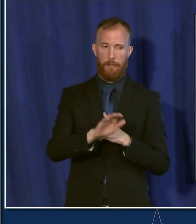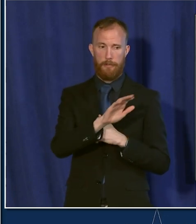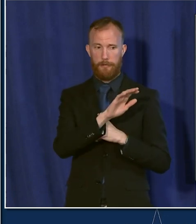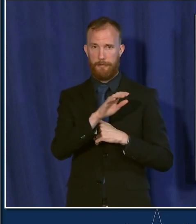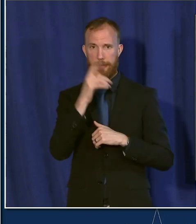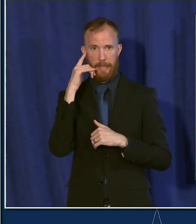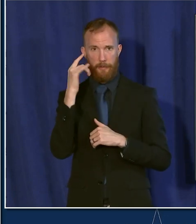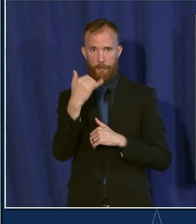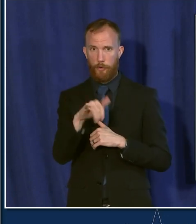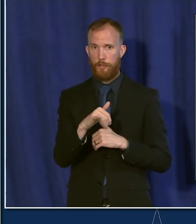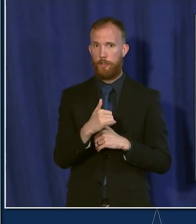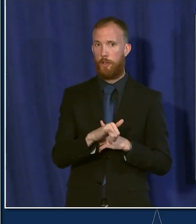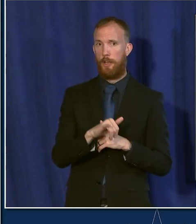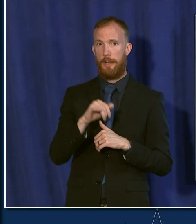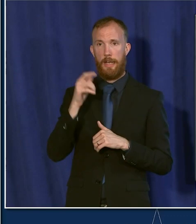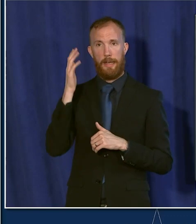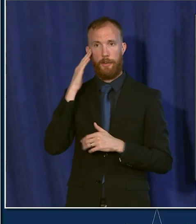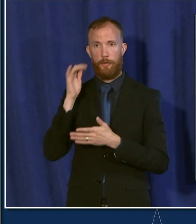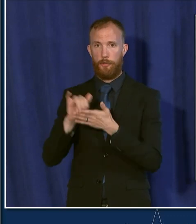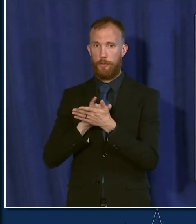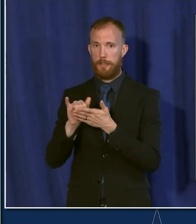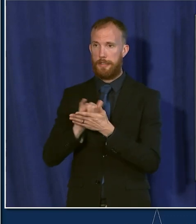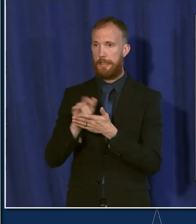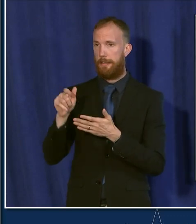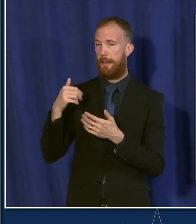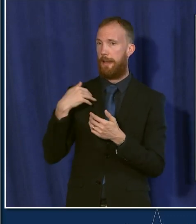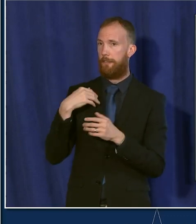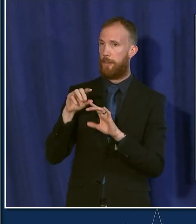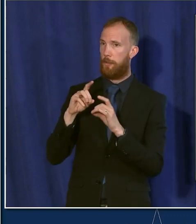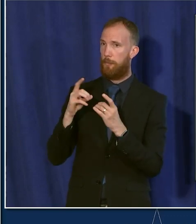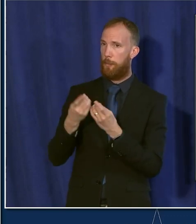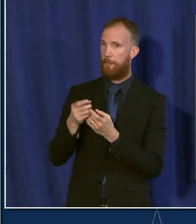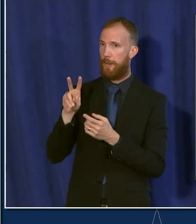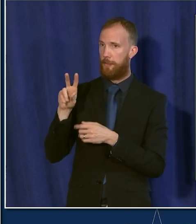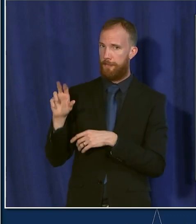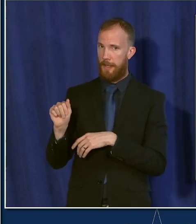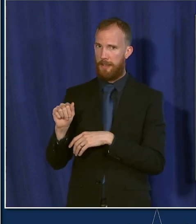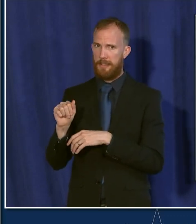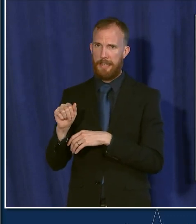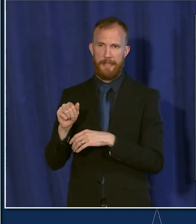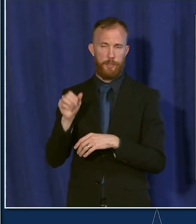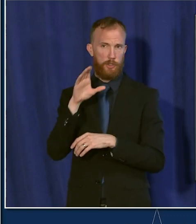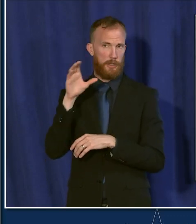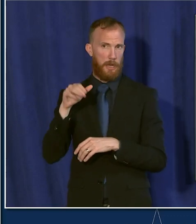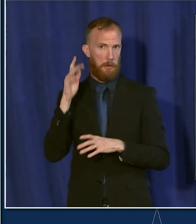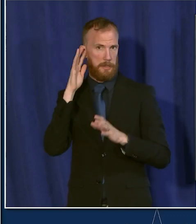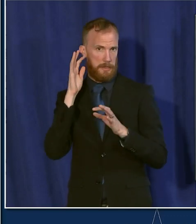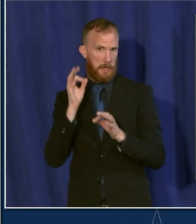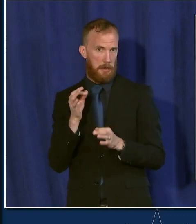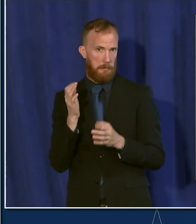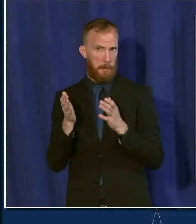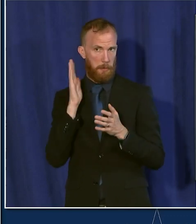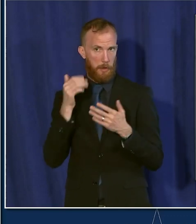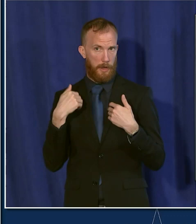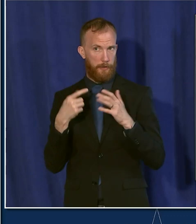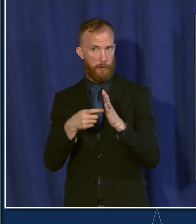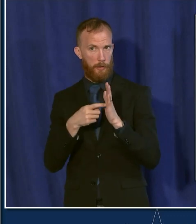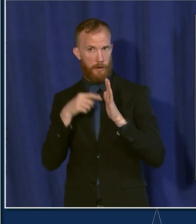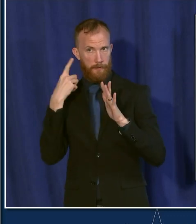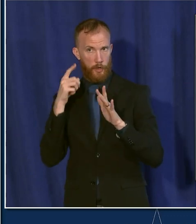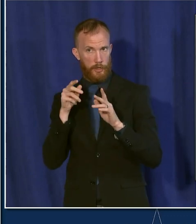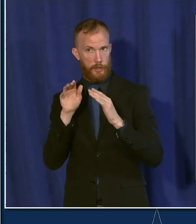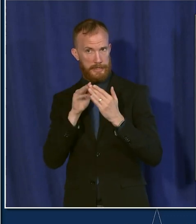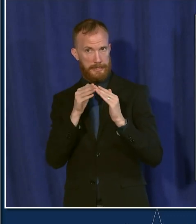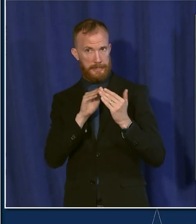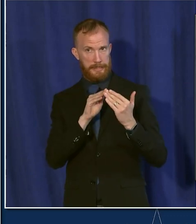municipal workforce in the country. It's the Department of Veterans Affairs. Has Chicago reassessed whether it will eventually put in a mandate for city workers to